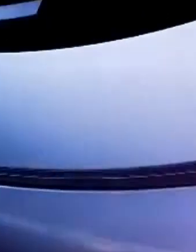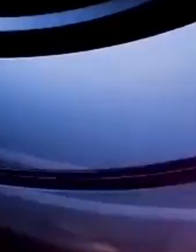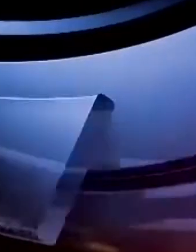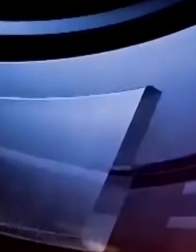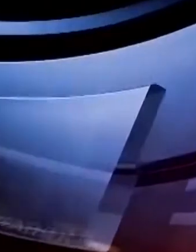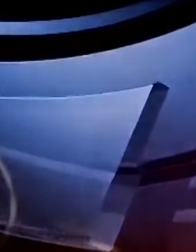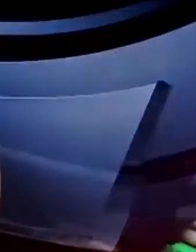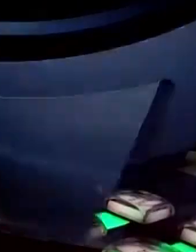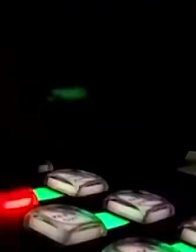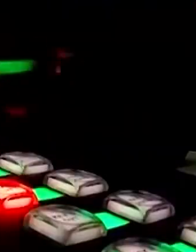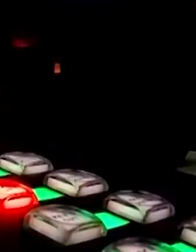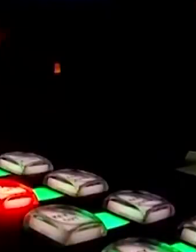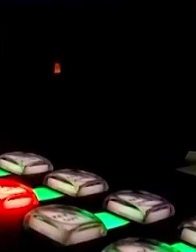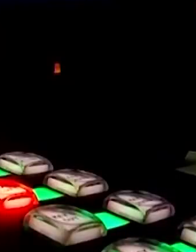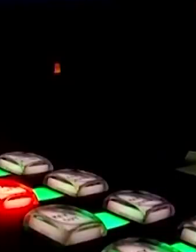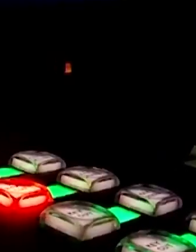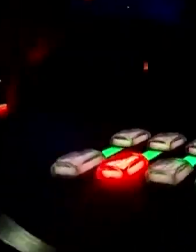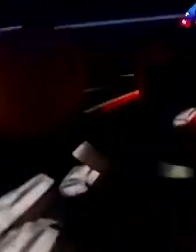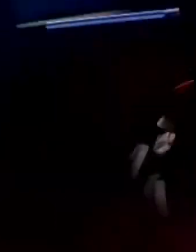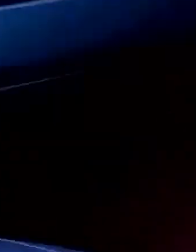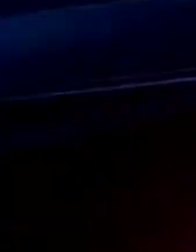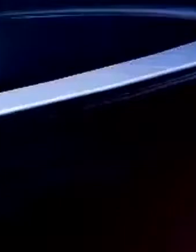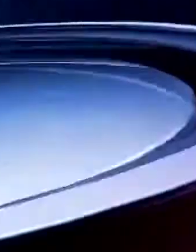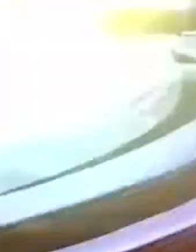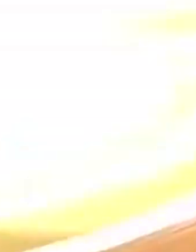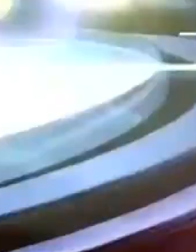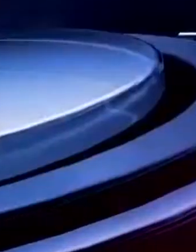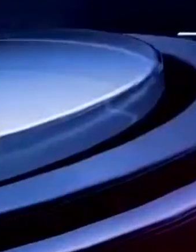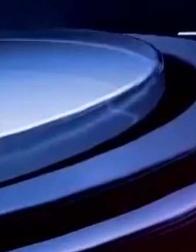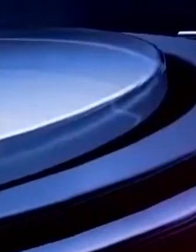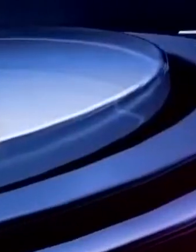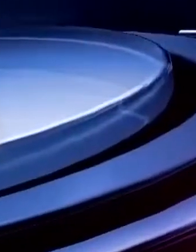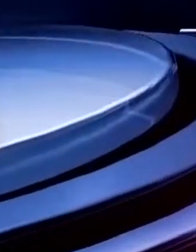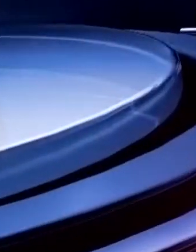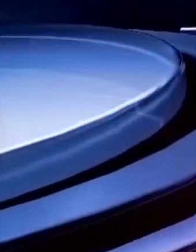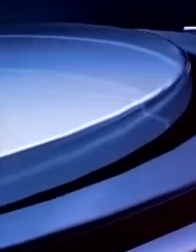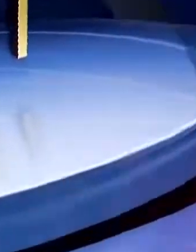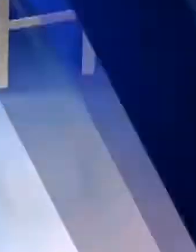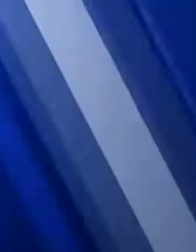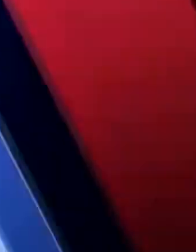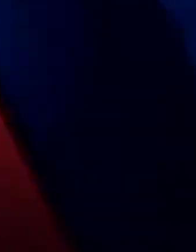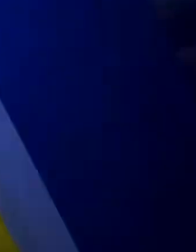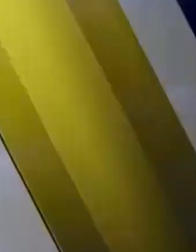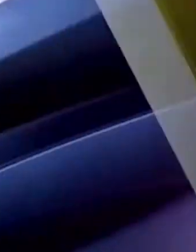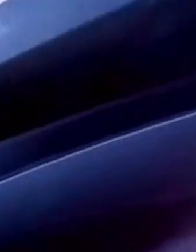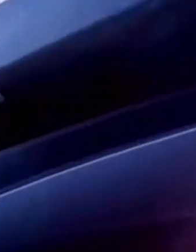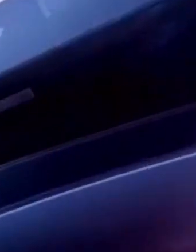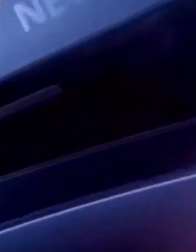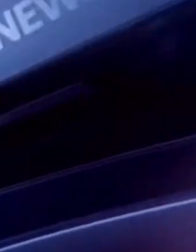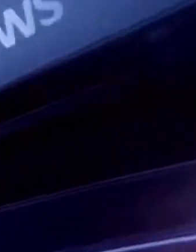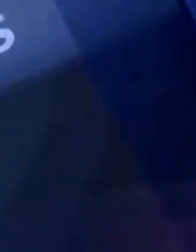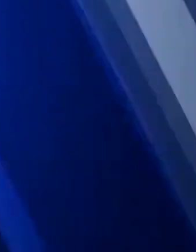Broadcasting from our studios in the Pine St. Michael, this is CBC News Night, starting now.